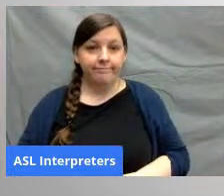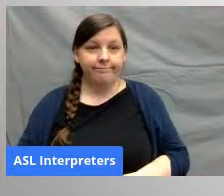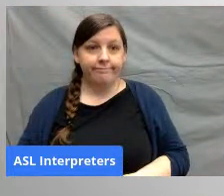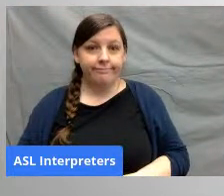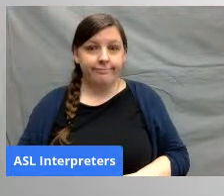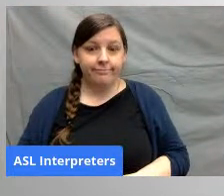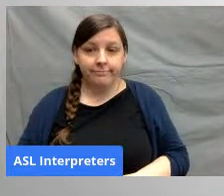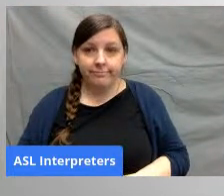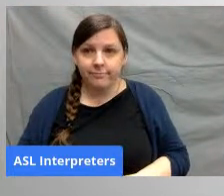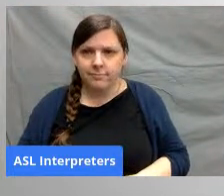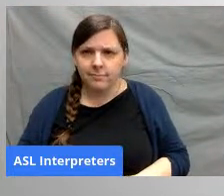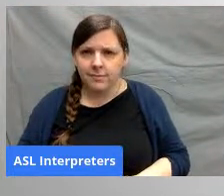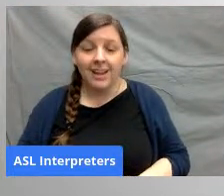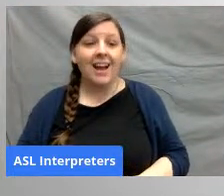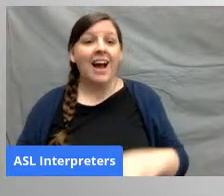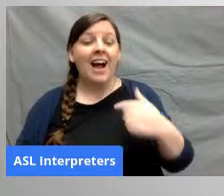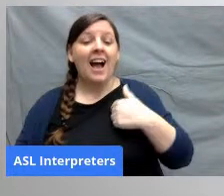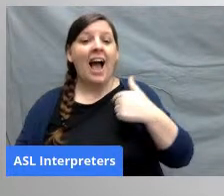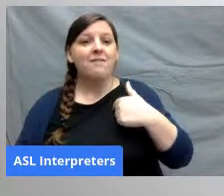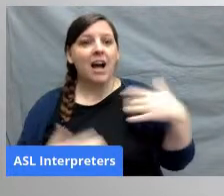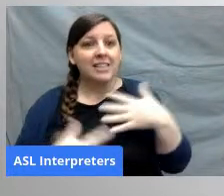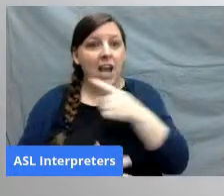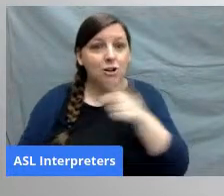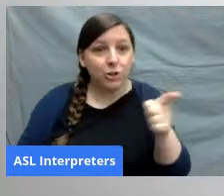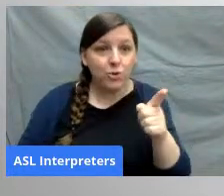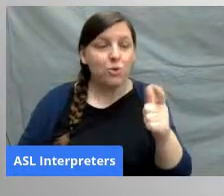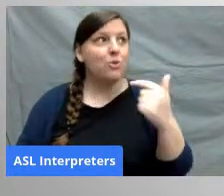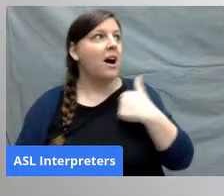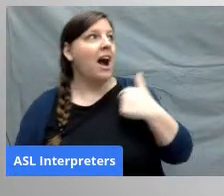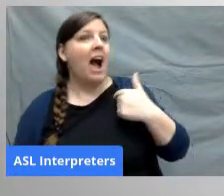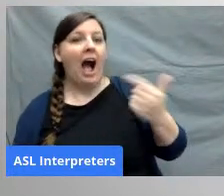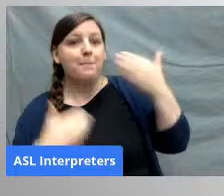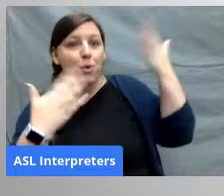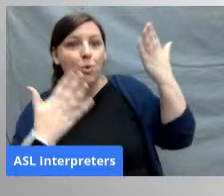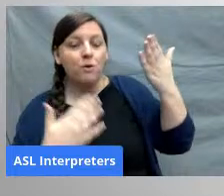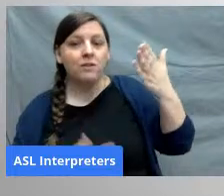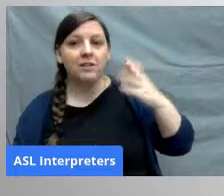Have I intimidated y'all? I so move. Second.